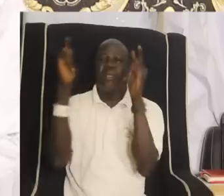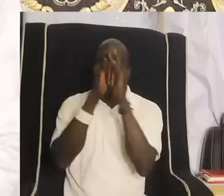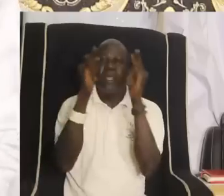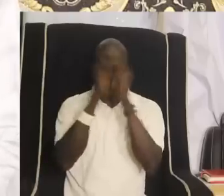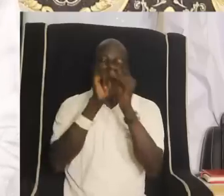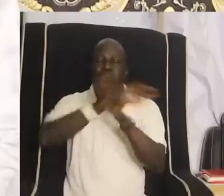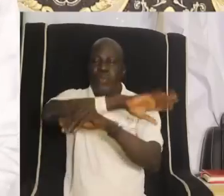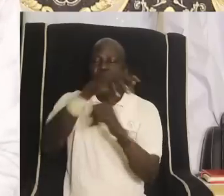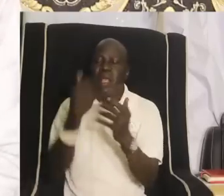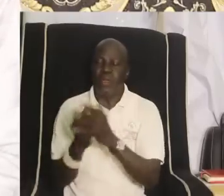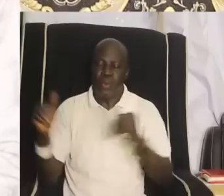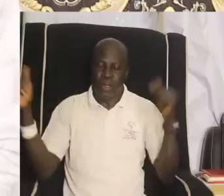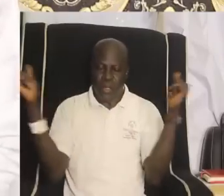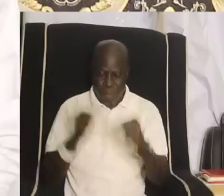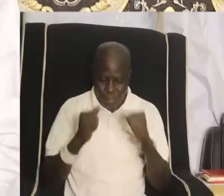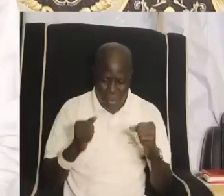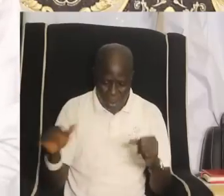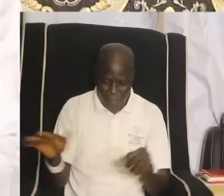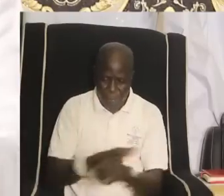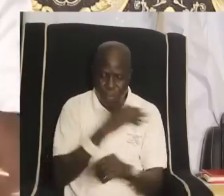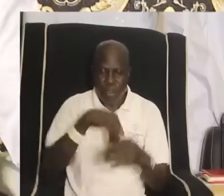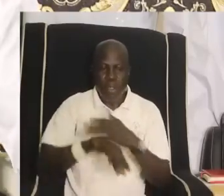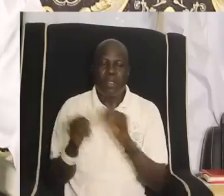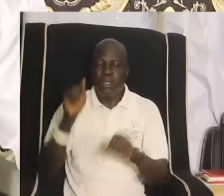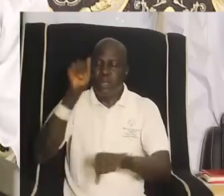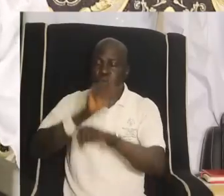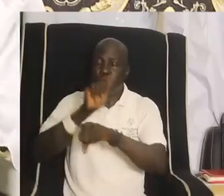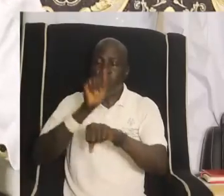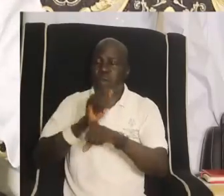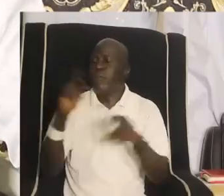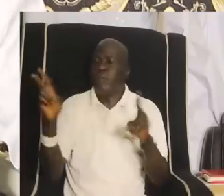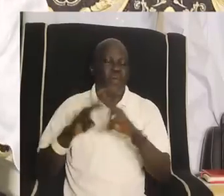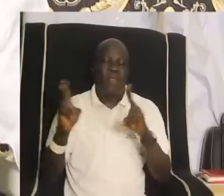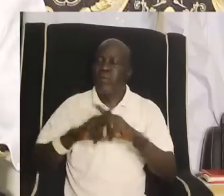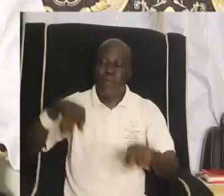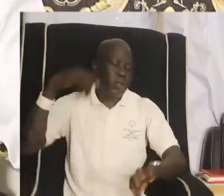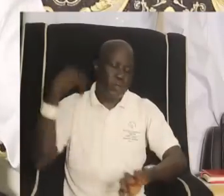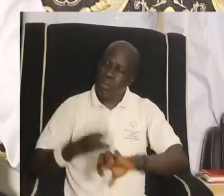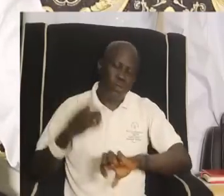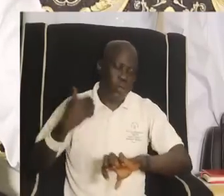at Lufu Apẹ. It will be powerful. He's a strong